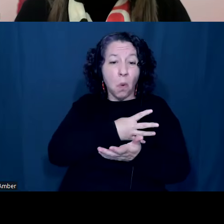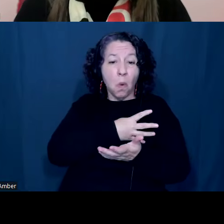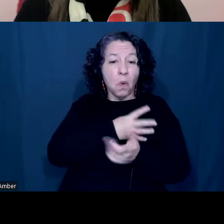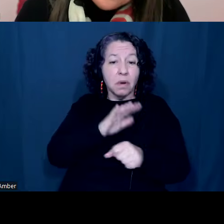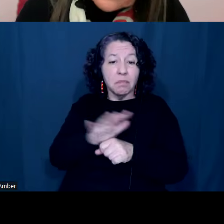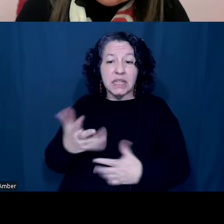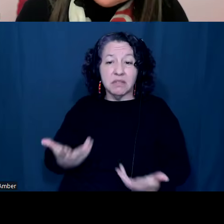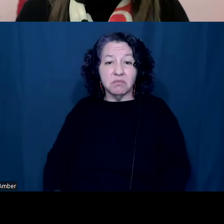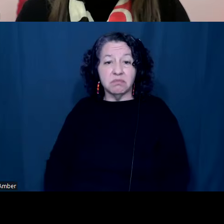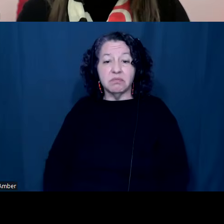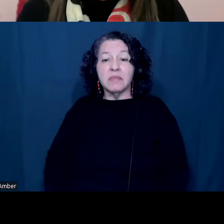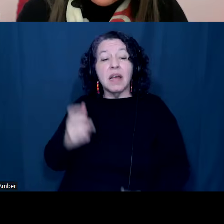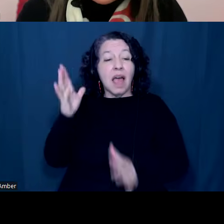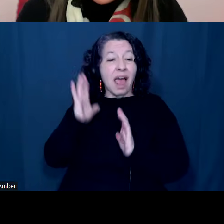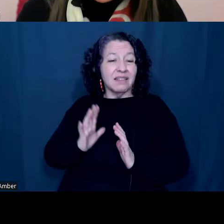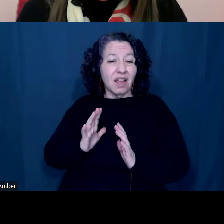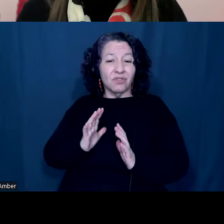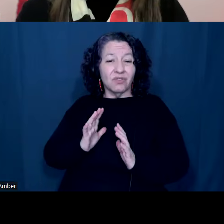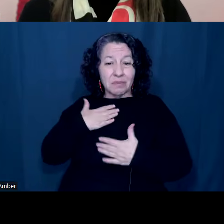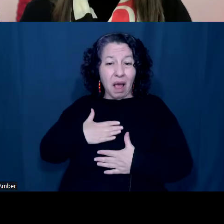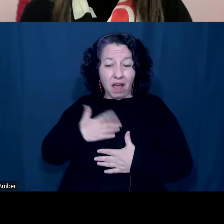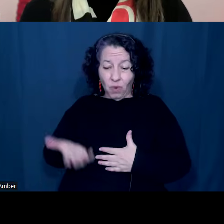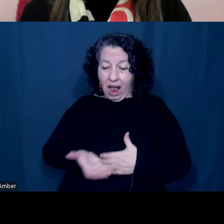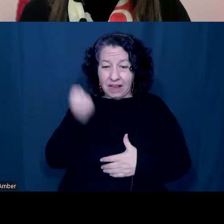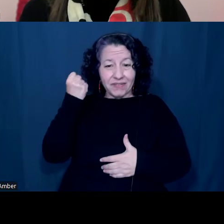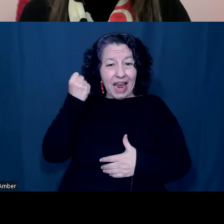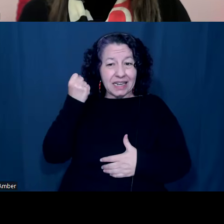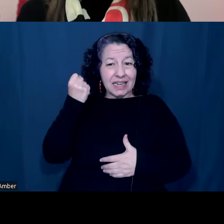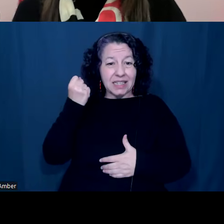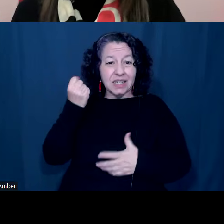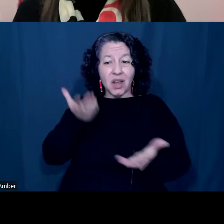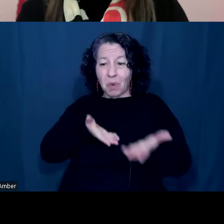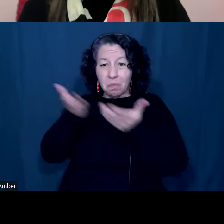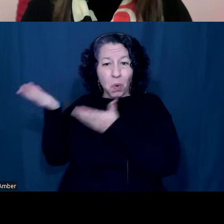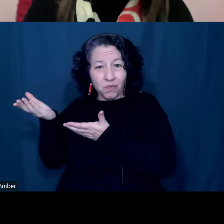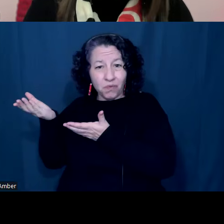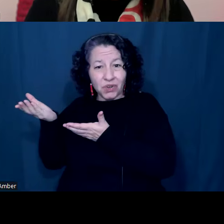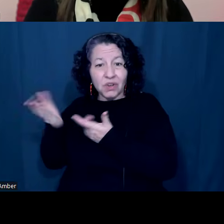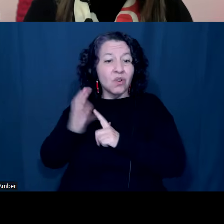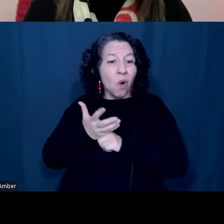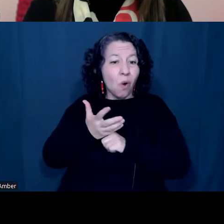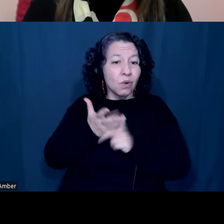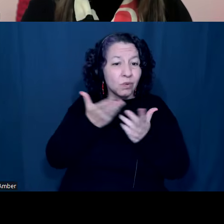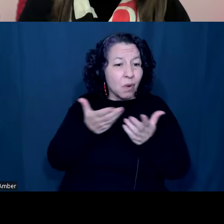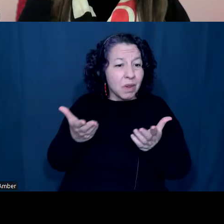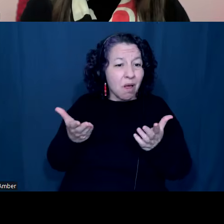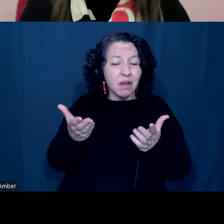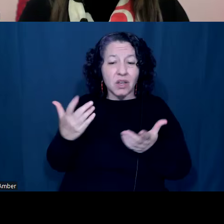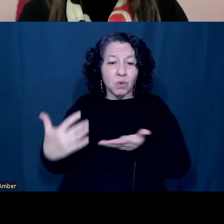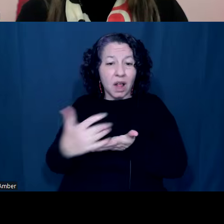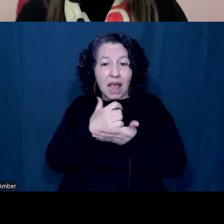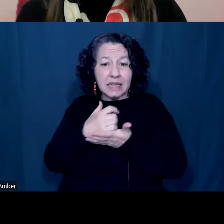Ancestors were excavated and removed. Cultural belongings were collected and cataloged. And